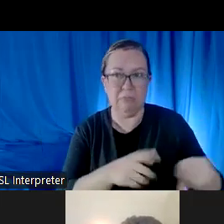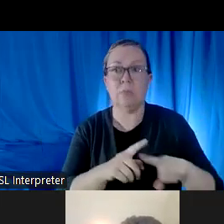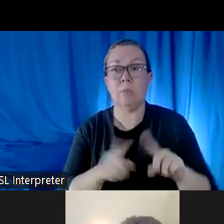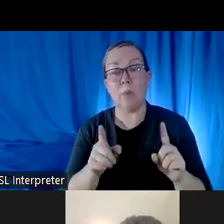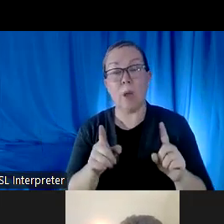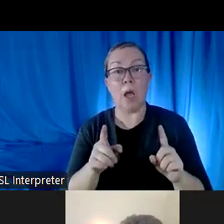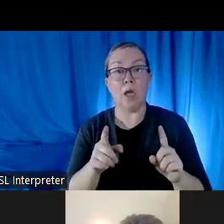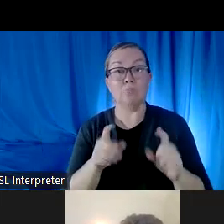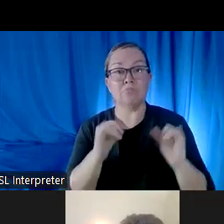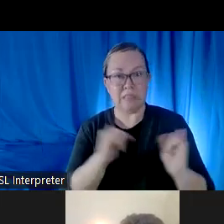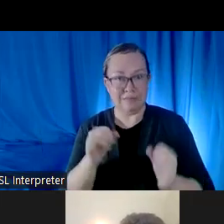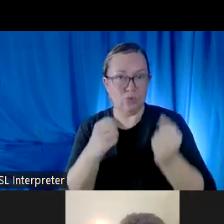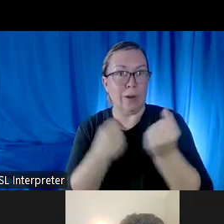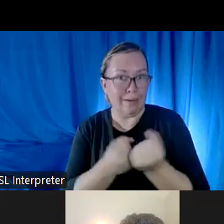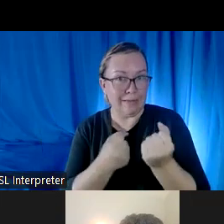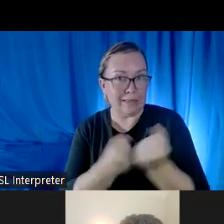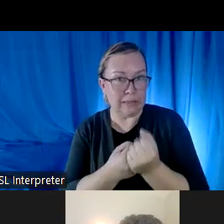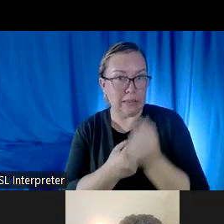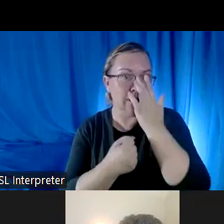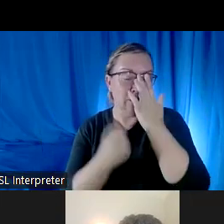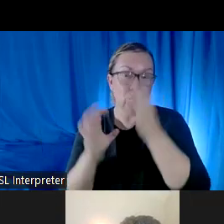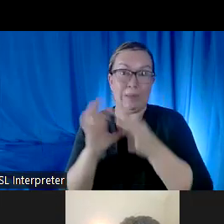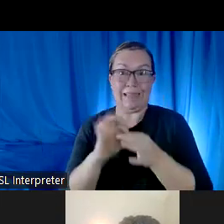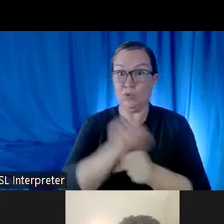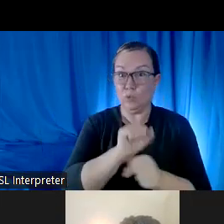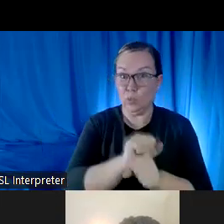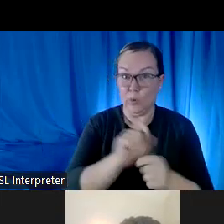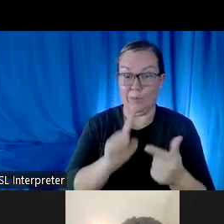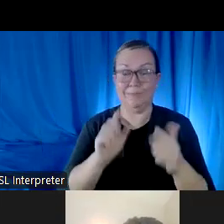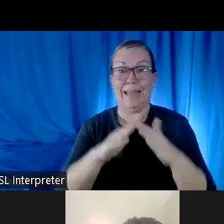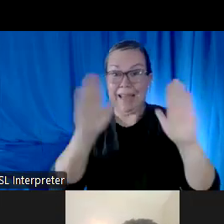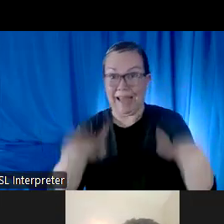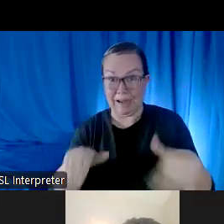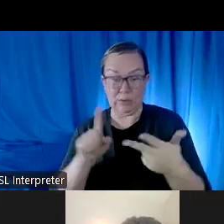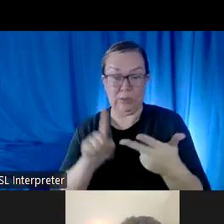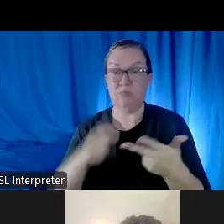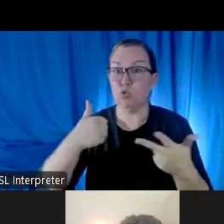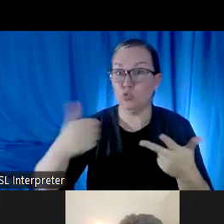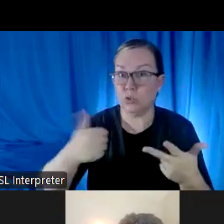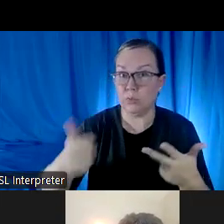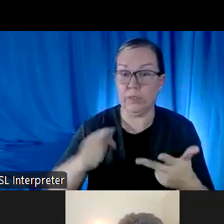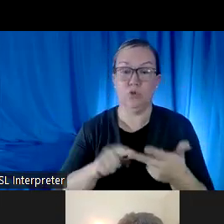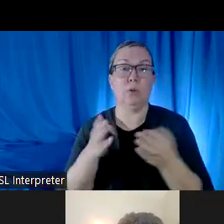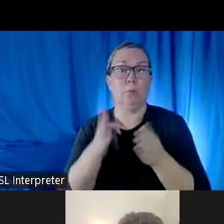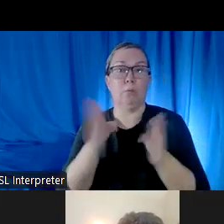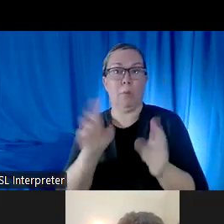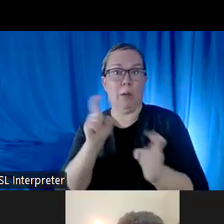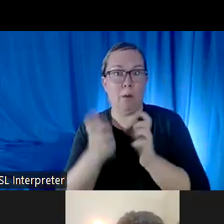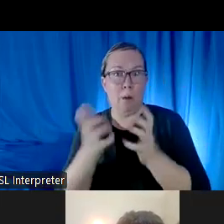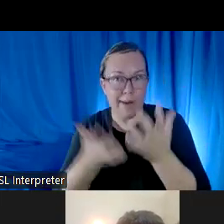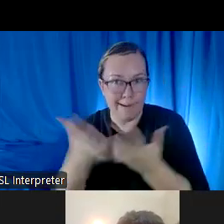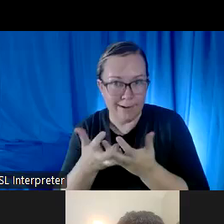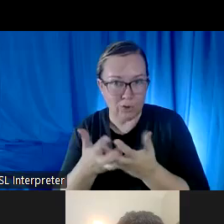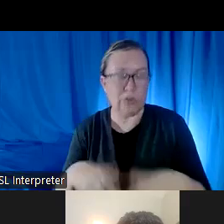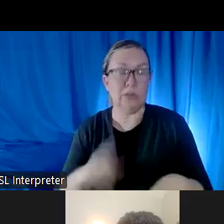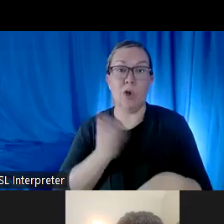individual advocacy in employment, housing, transportation, public accommodations. Our